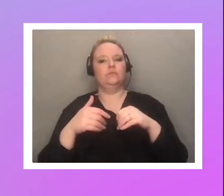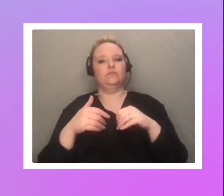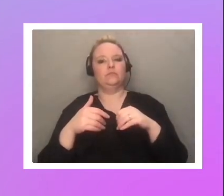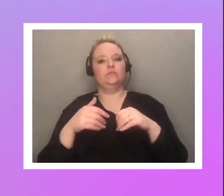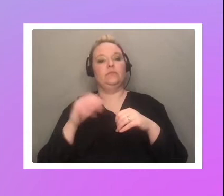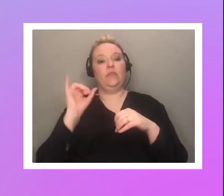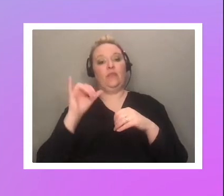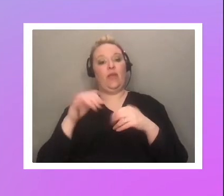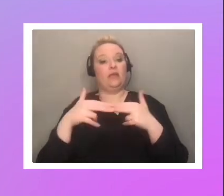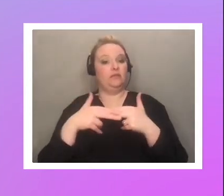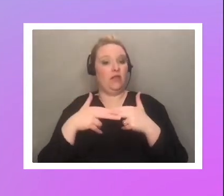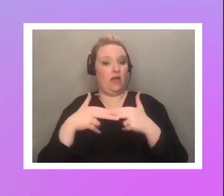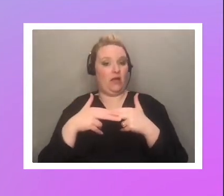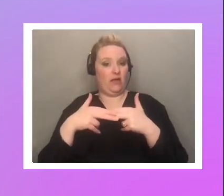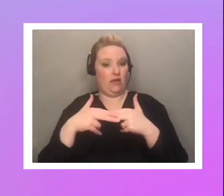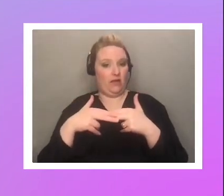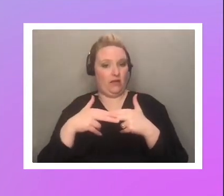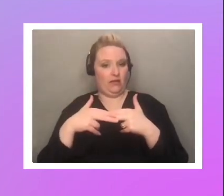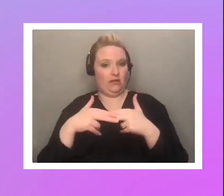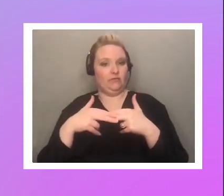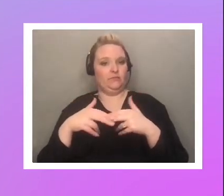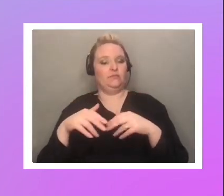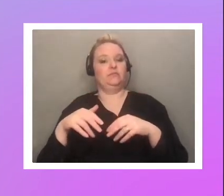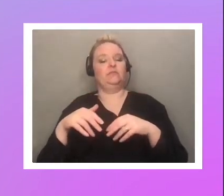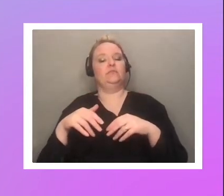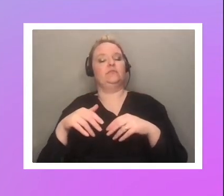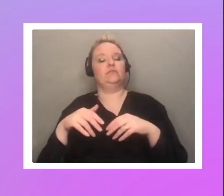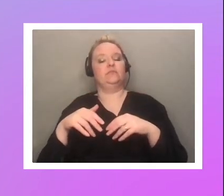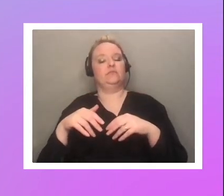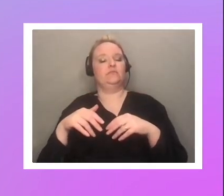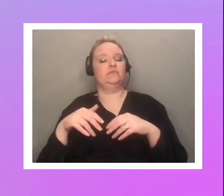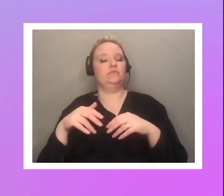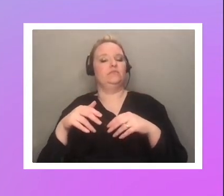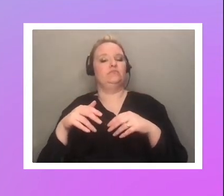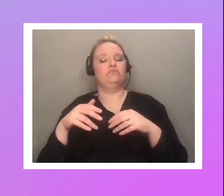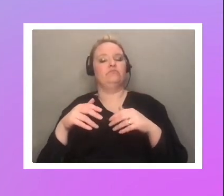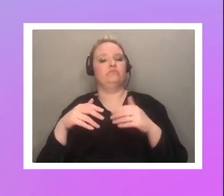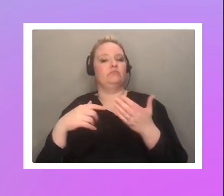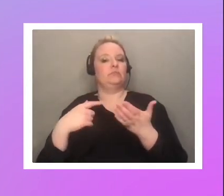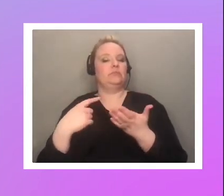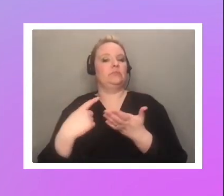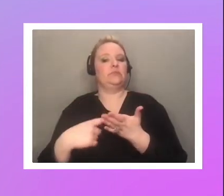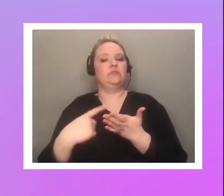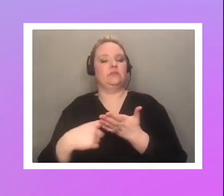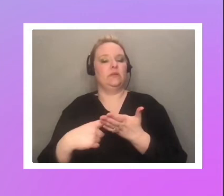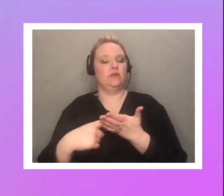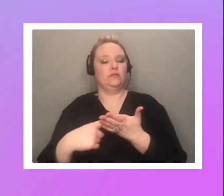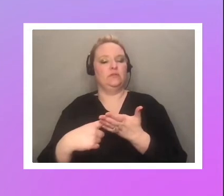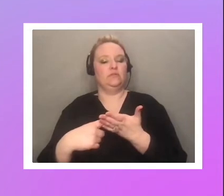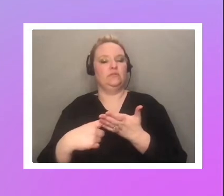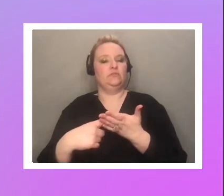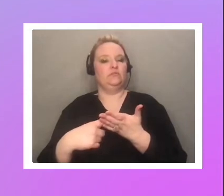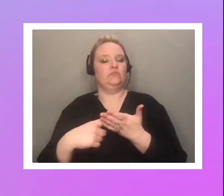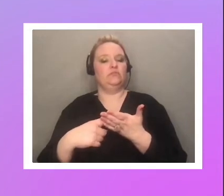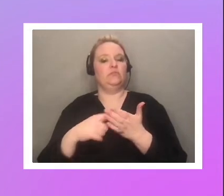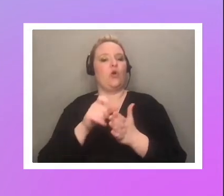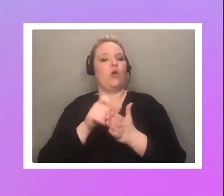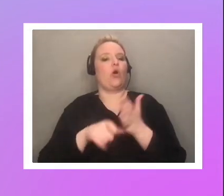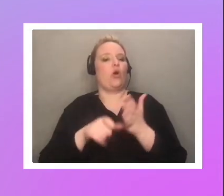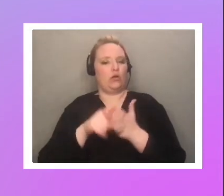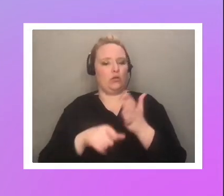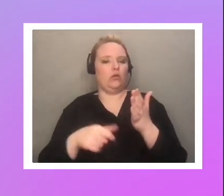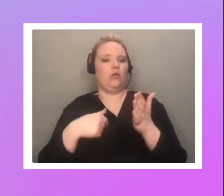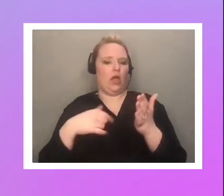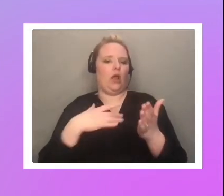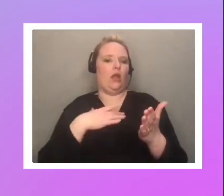this slide is really just talking about a article that I really